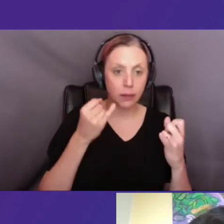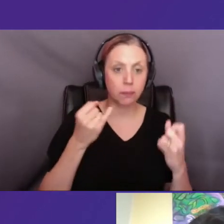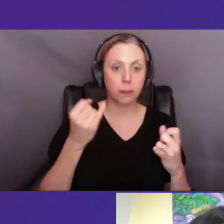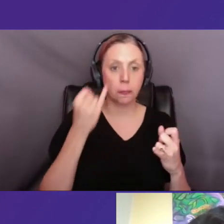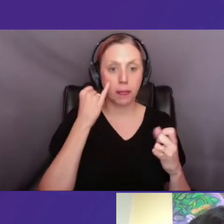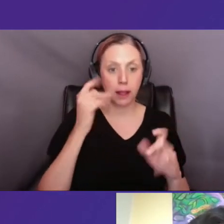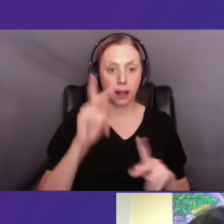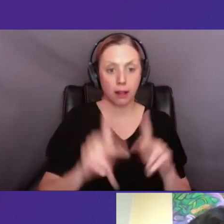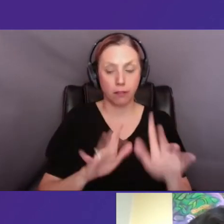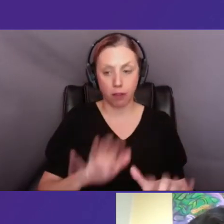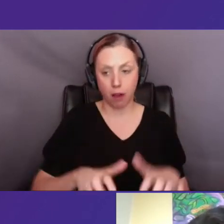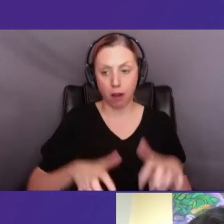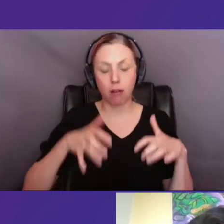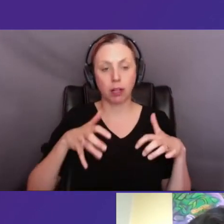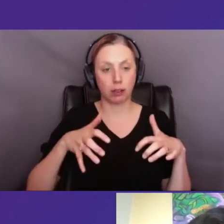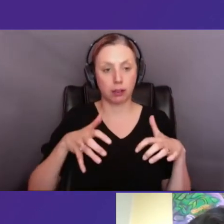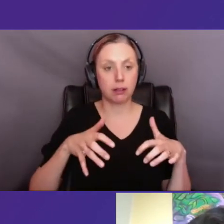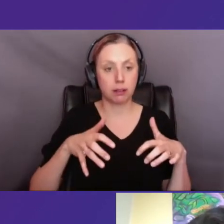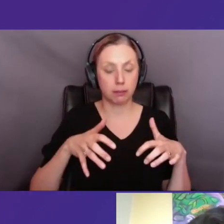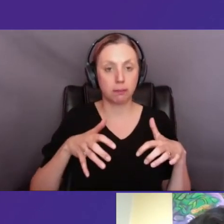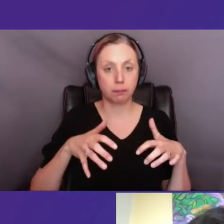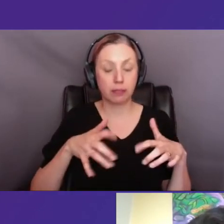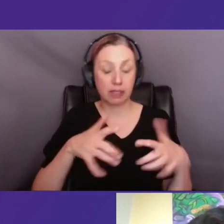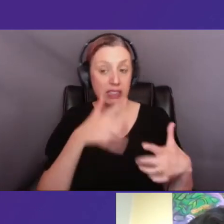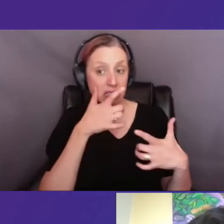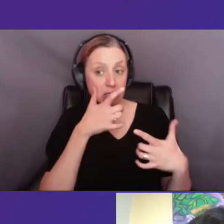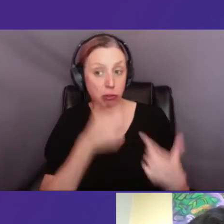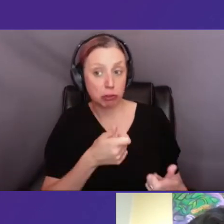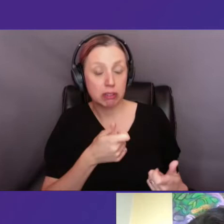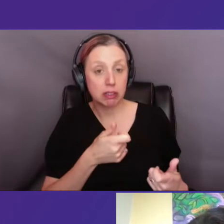audience is interested to